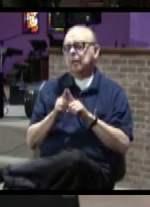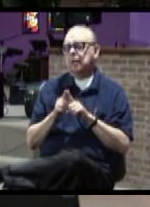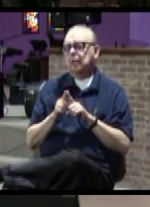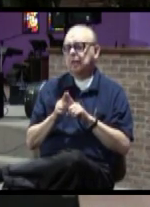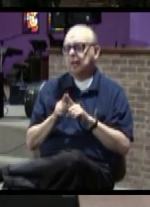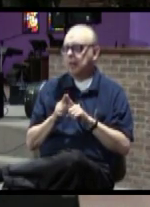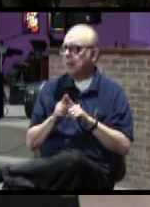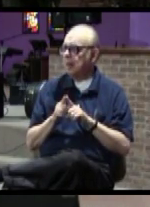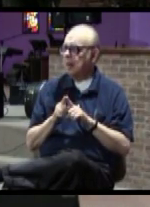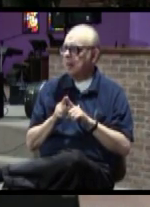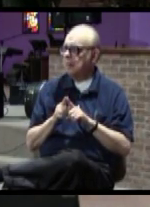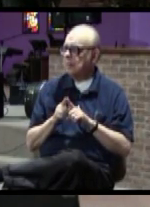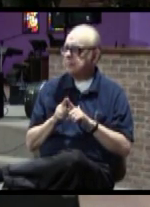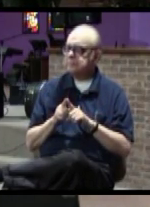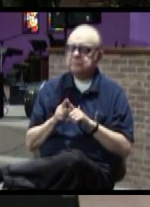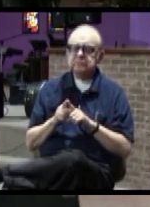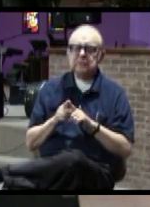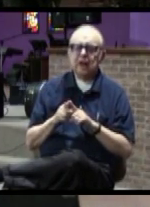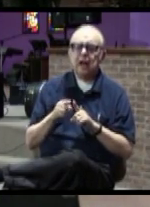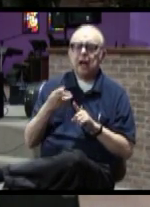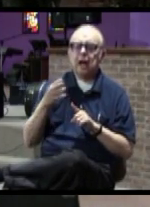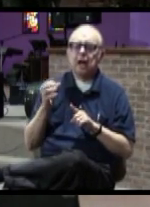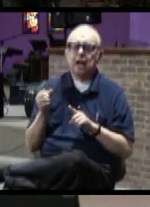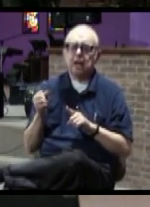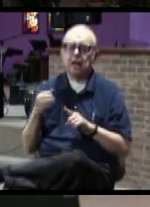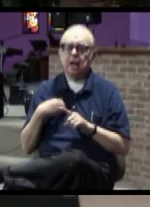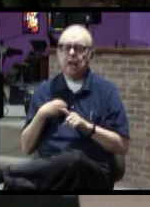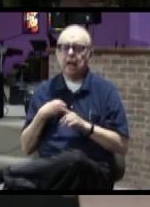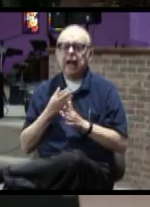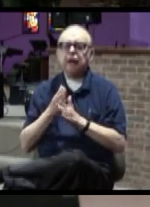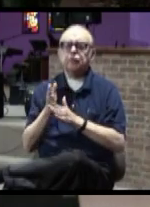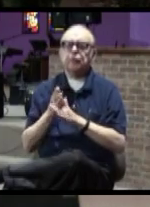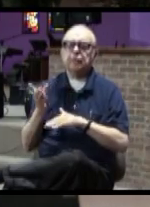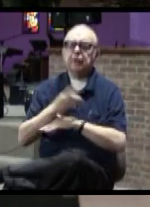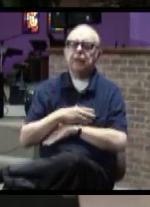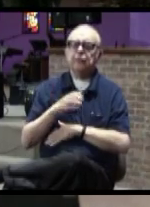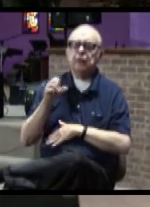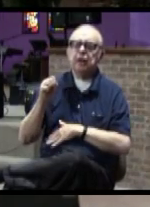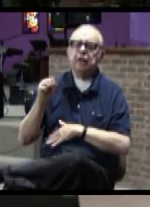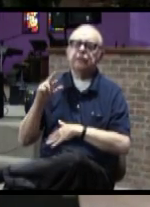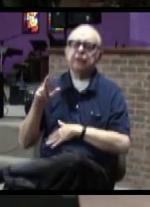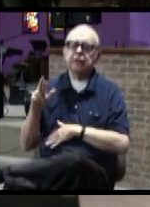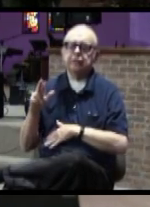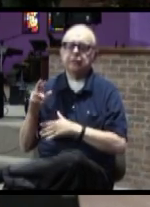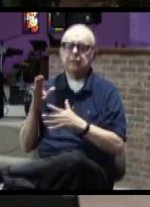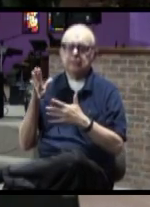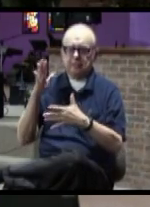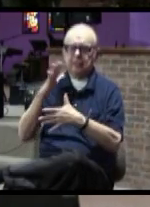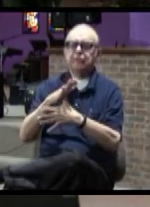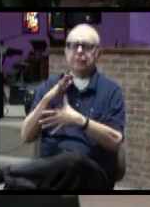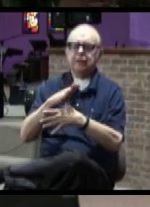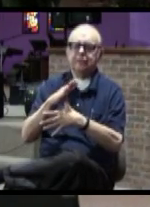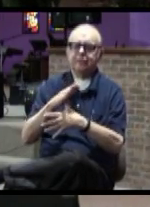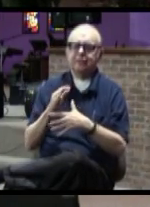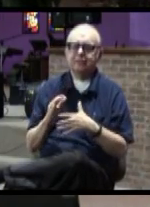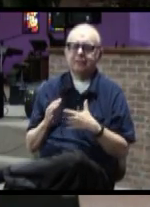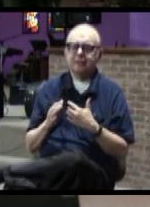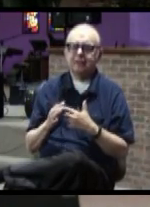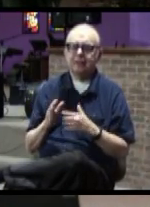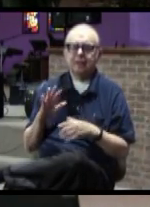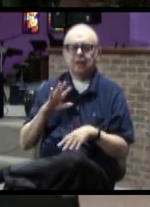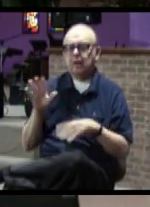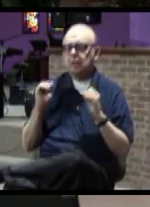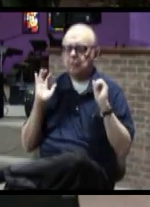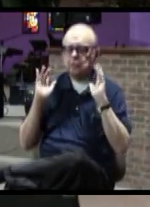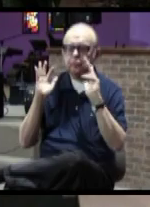The story goes like this. He says, I heard about a high school that had a career day for seniors. To kick off